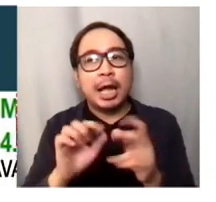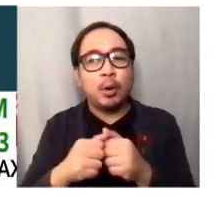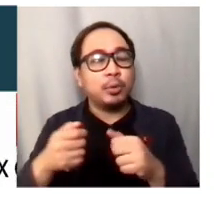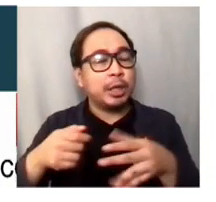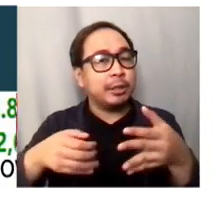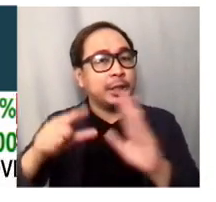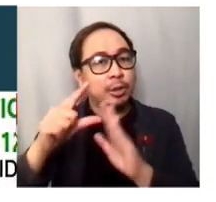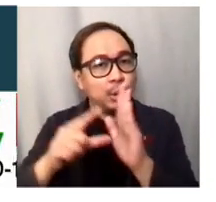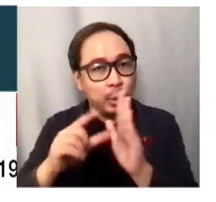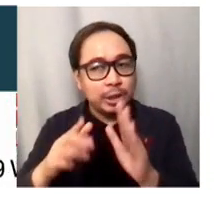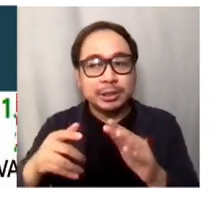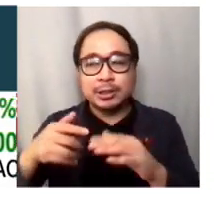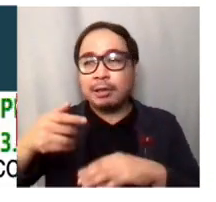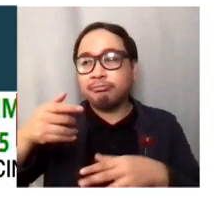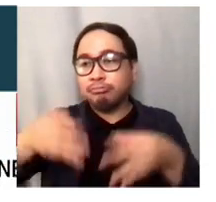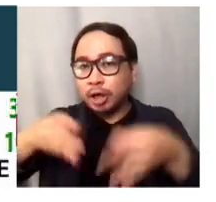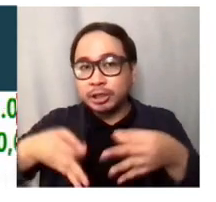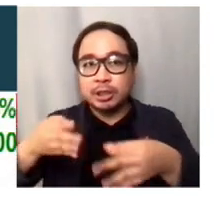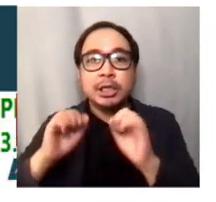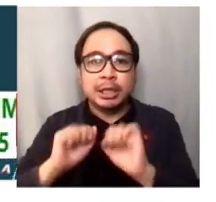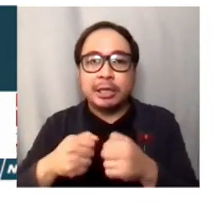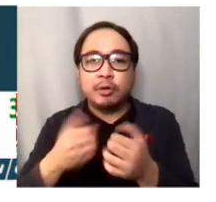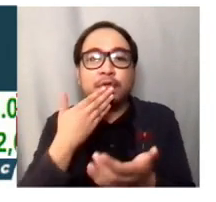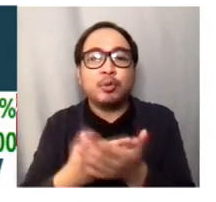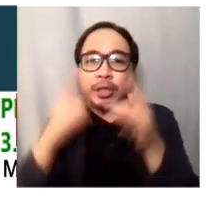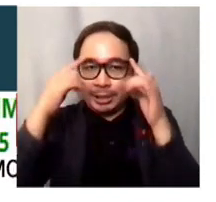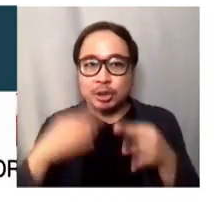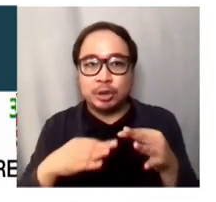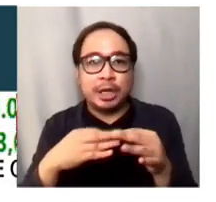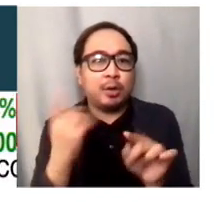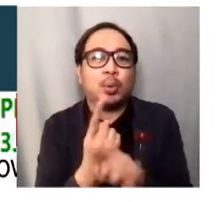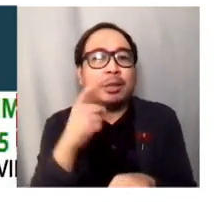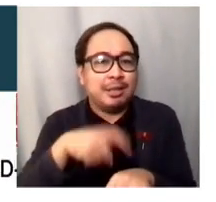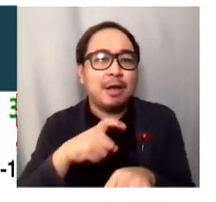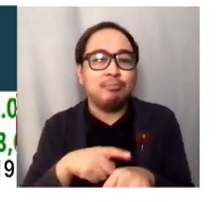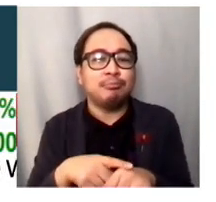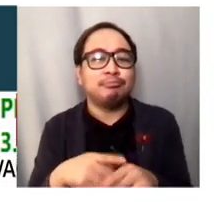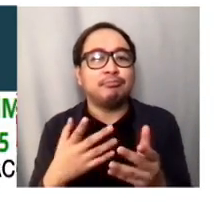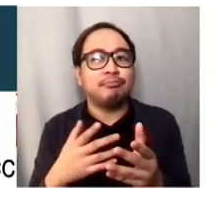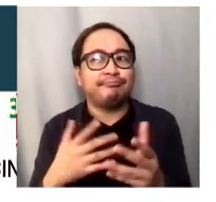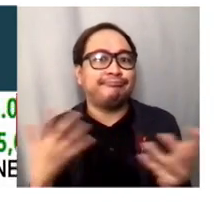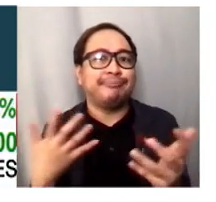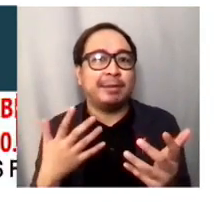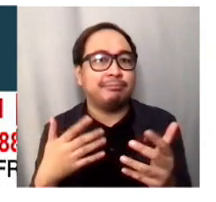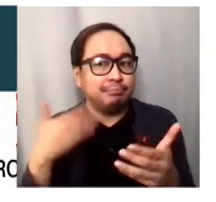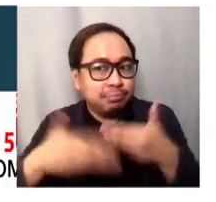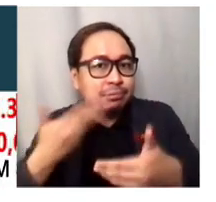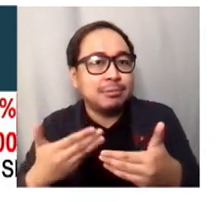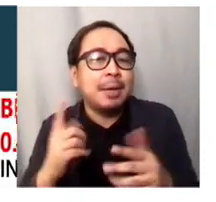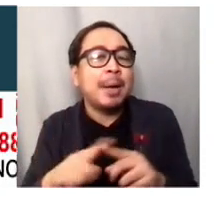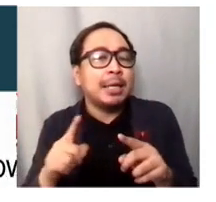good decisions that they make and the timely decisions that they make. But on a practical level, I think they're